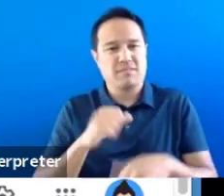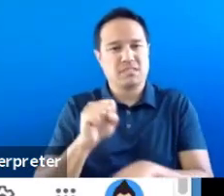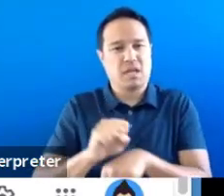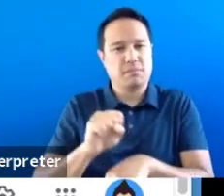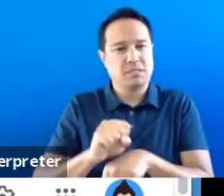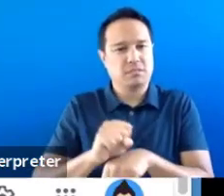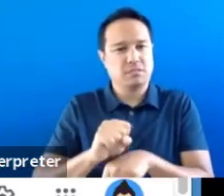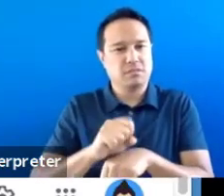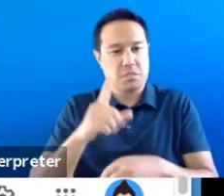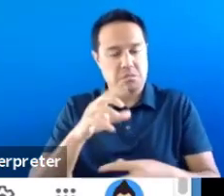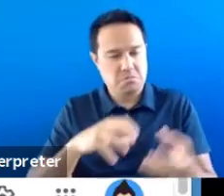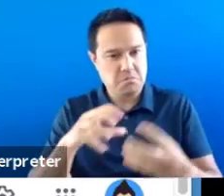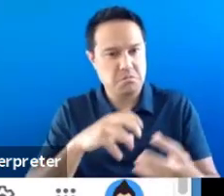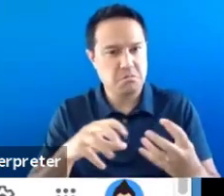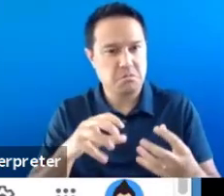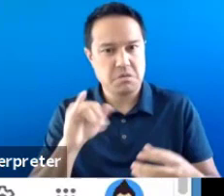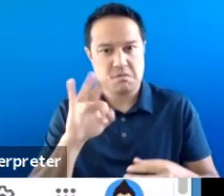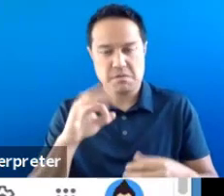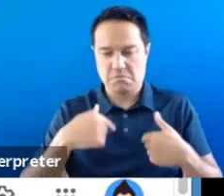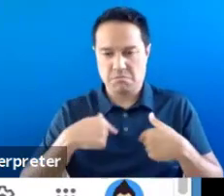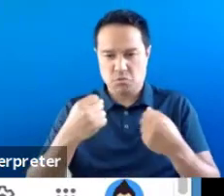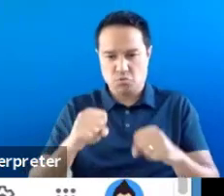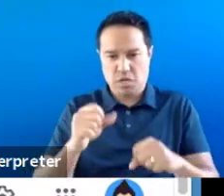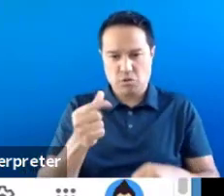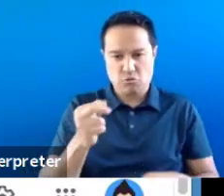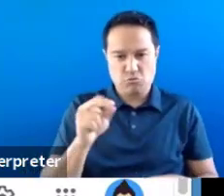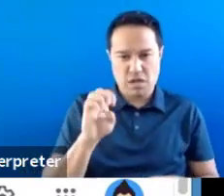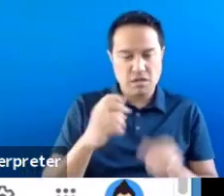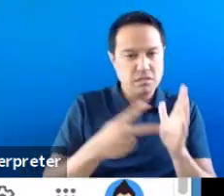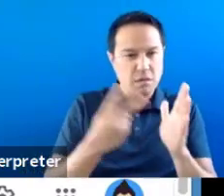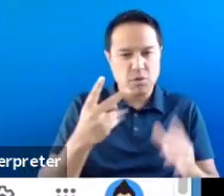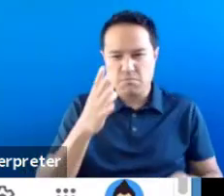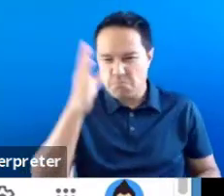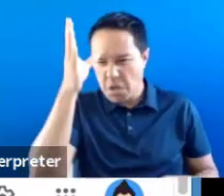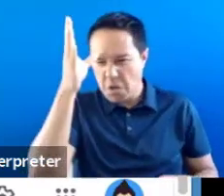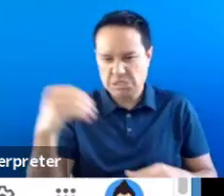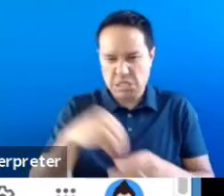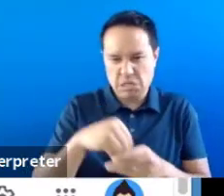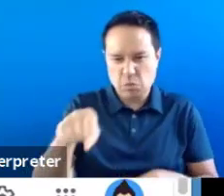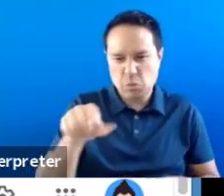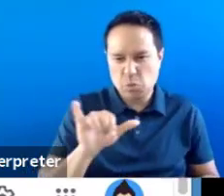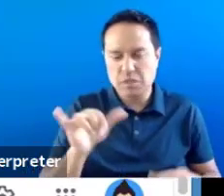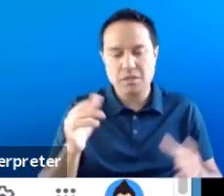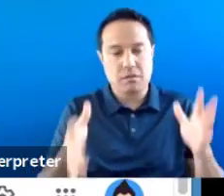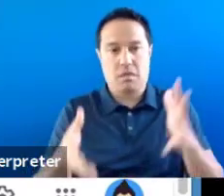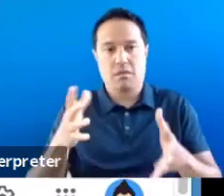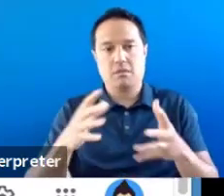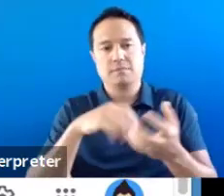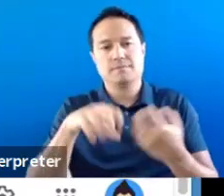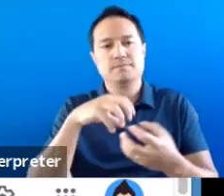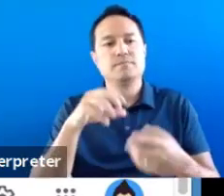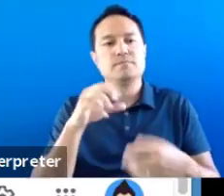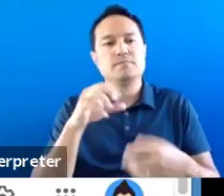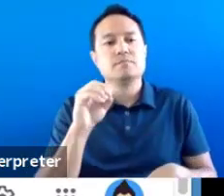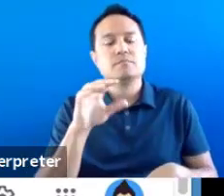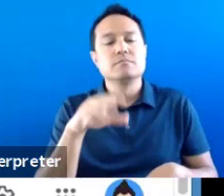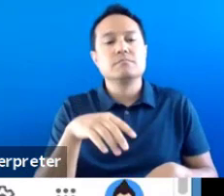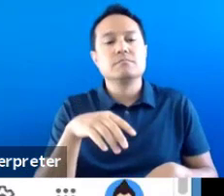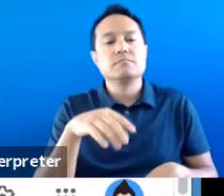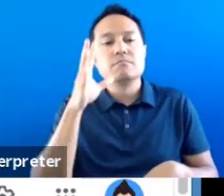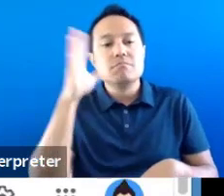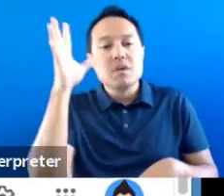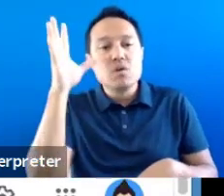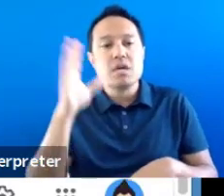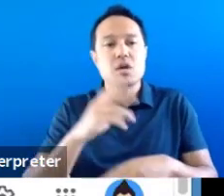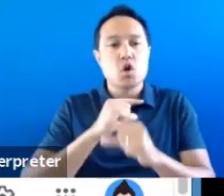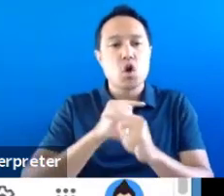trying to grade and you've got double the people because all the parents are in there. So having that parent guardian email goes out once a week.